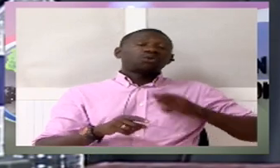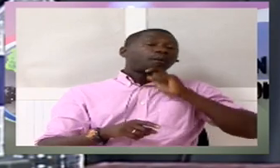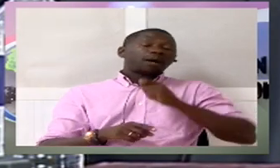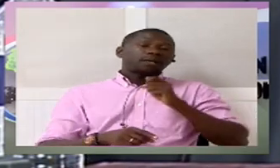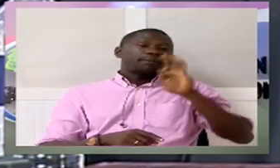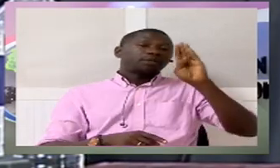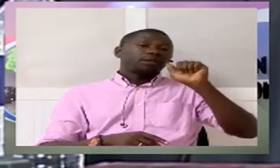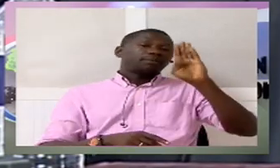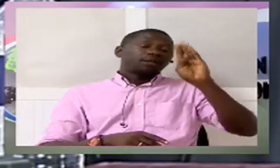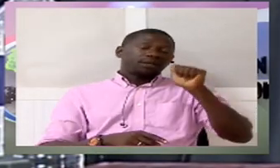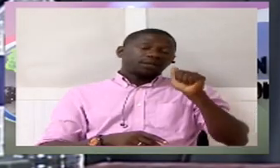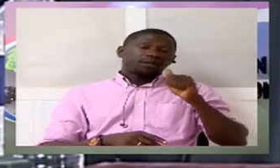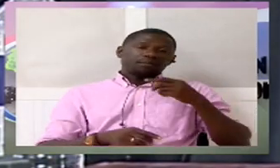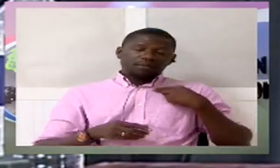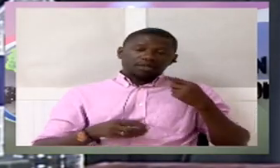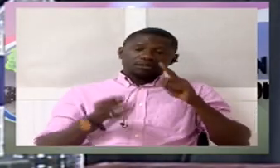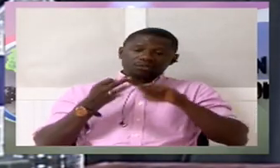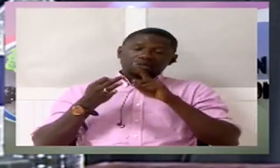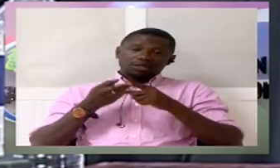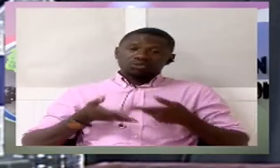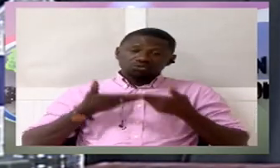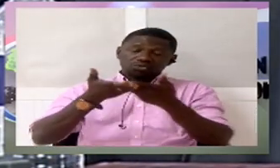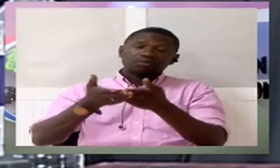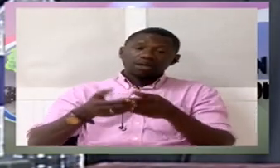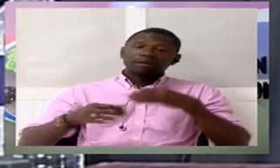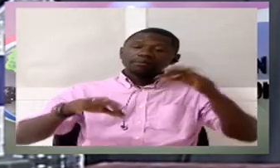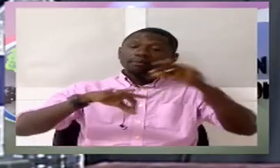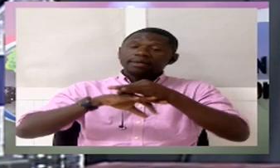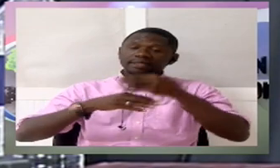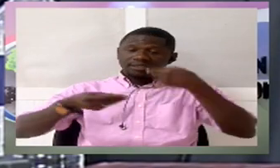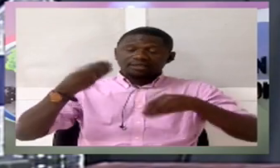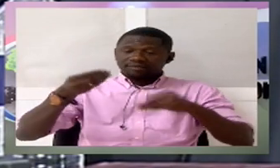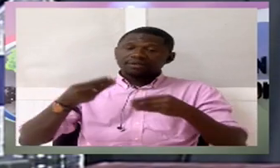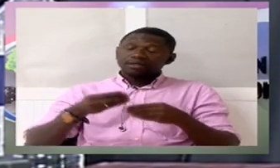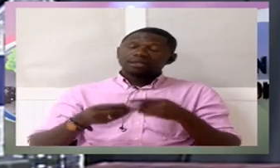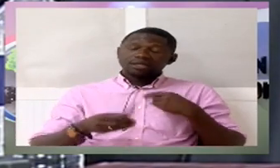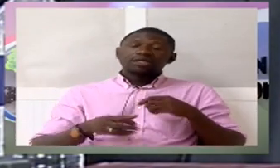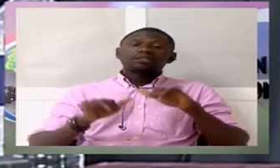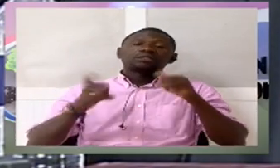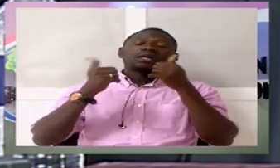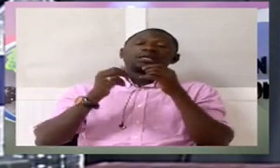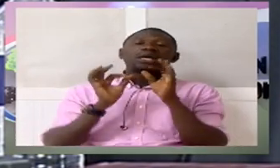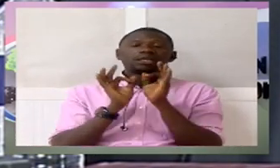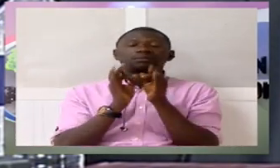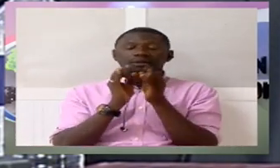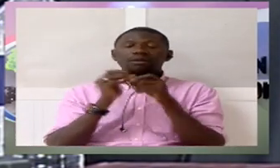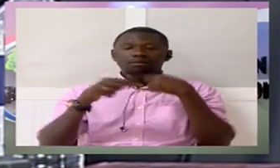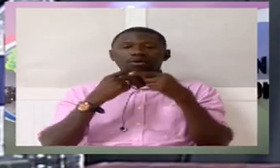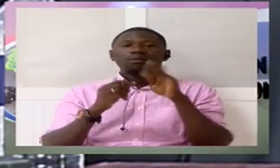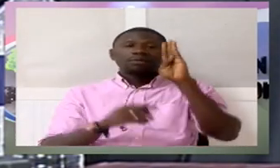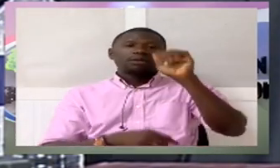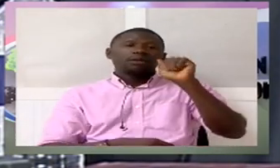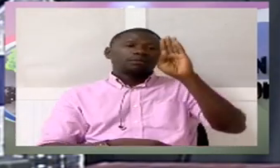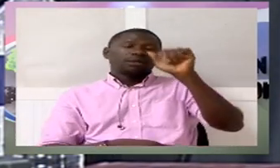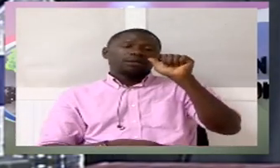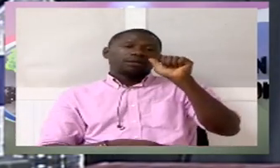I showed him my marriage certificate. And then I told him about Baba's case. I told him